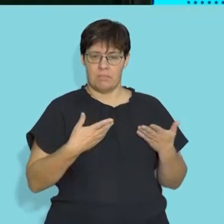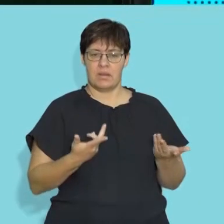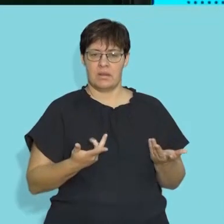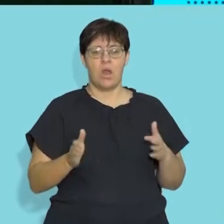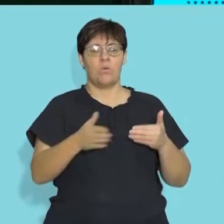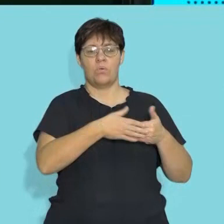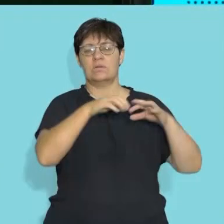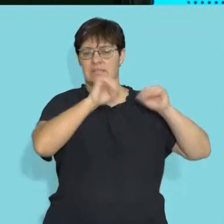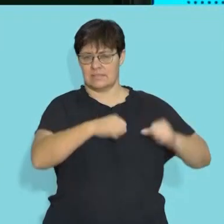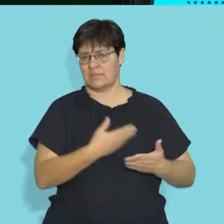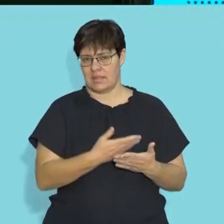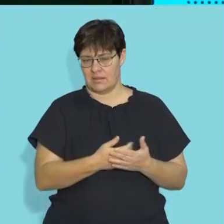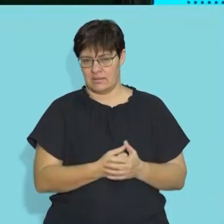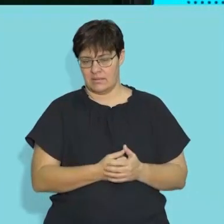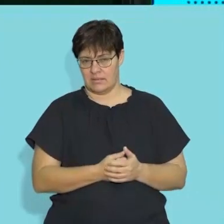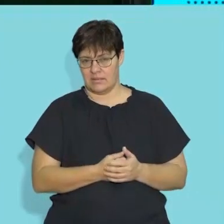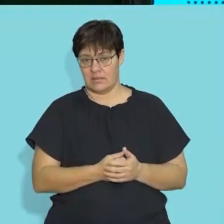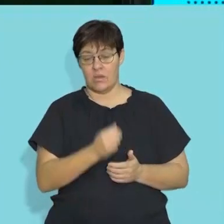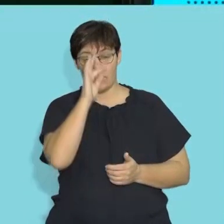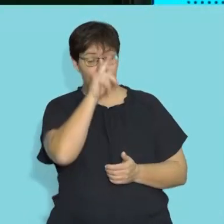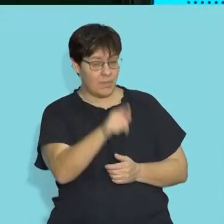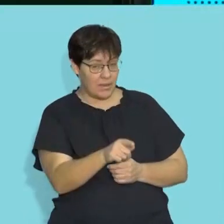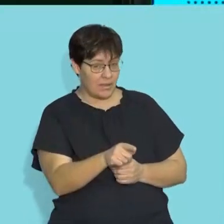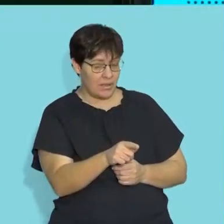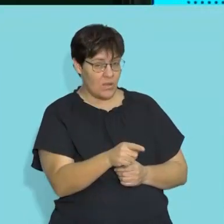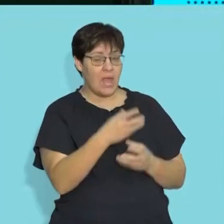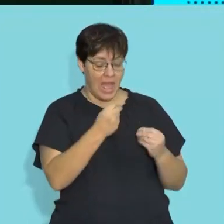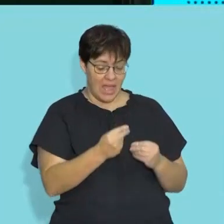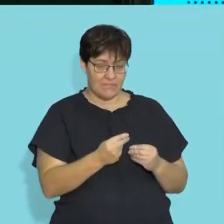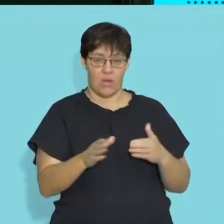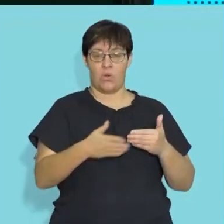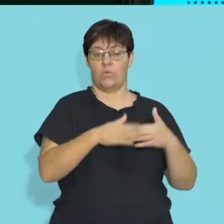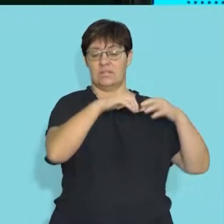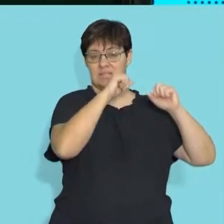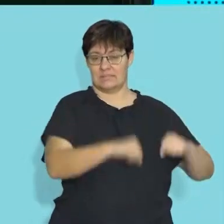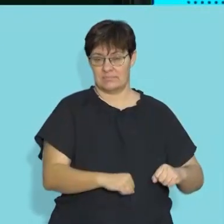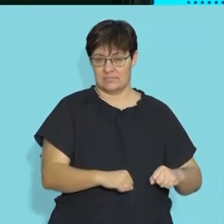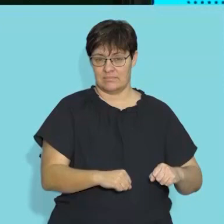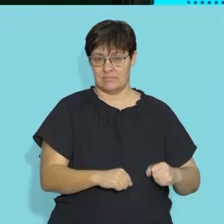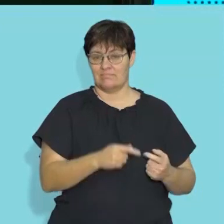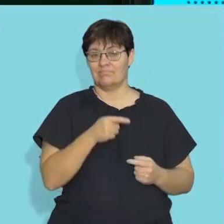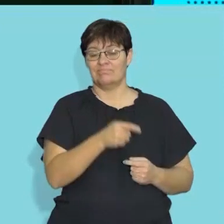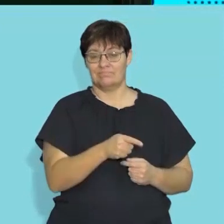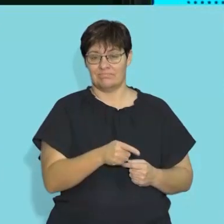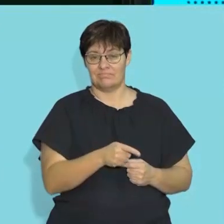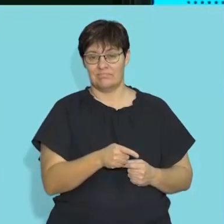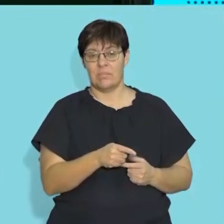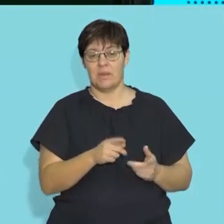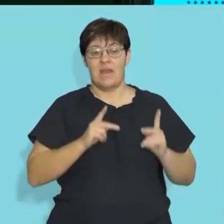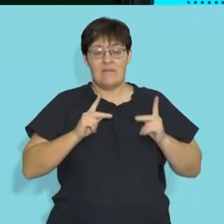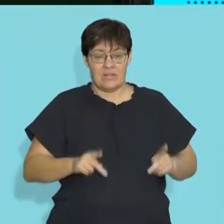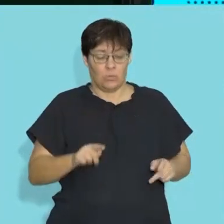have a closed system. But just remember, we can also have a closed system as a system that